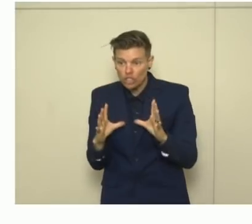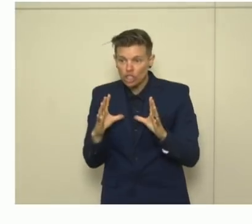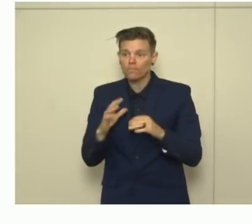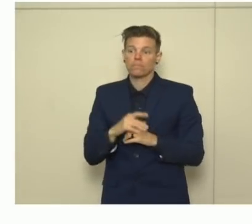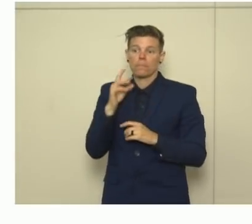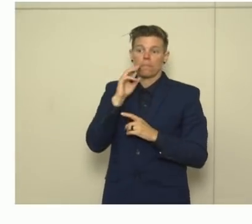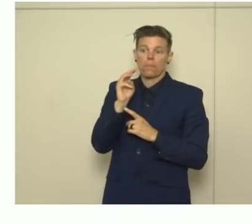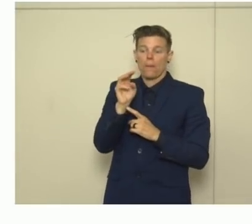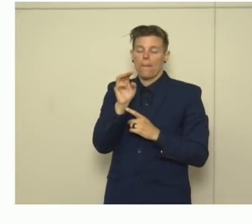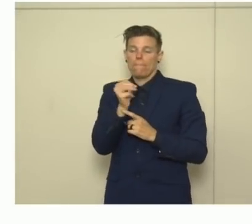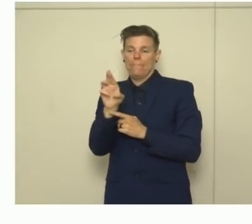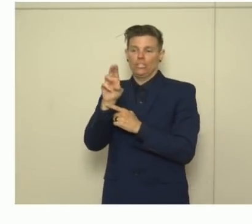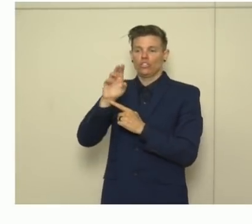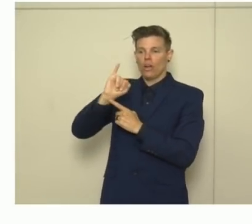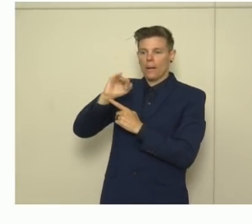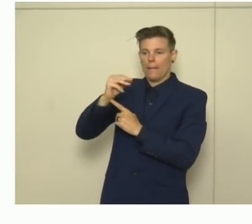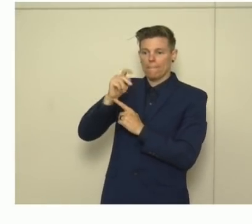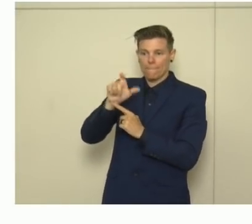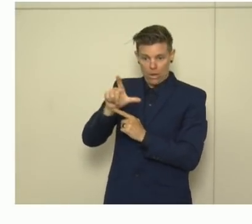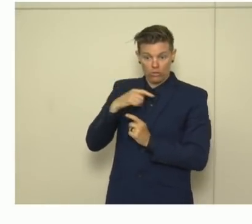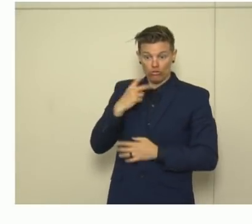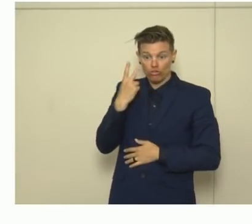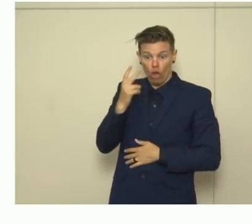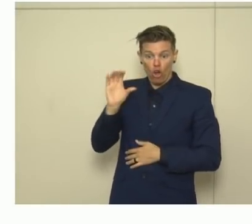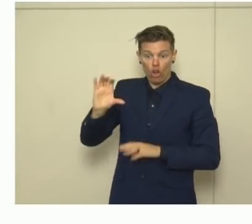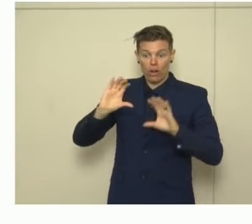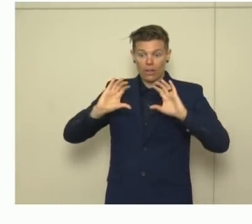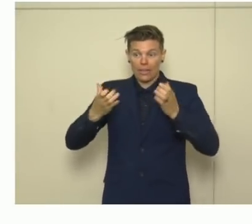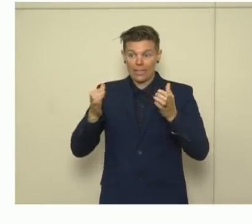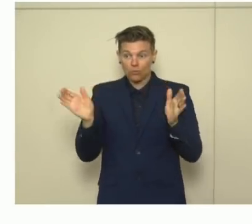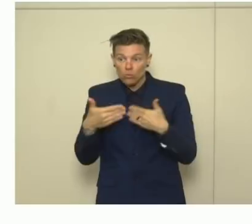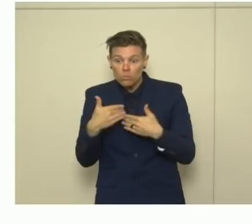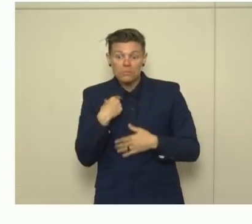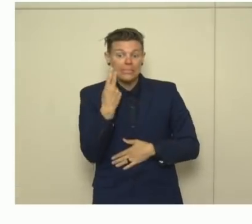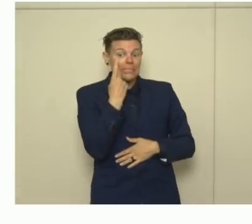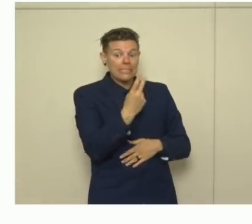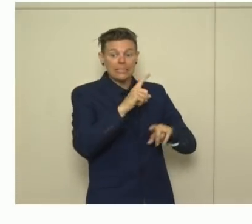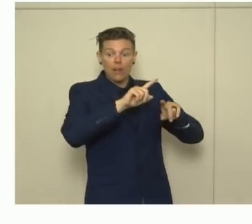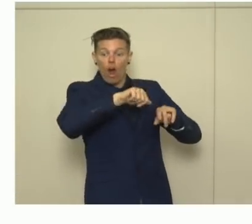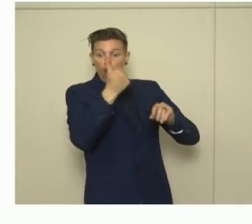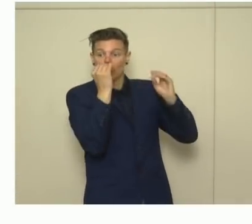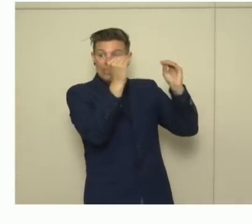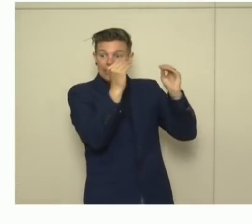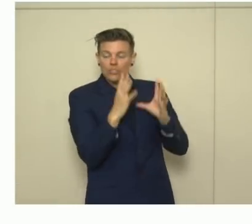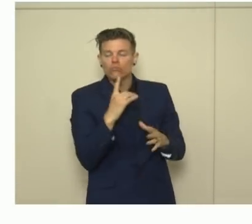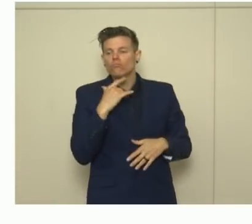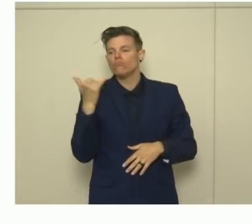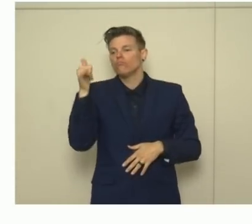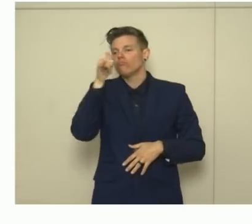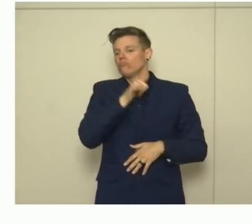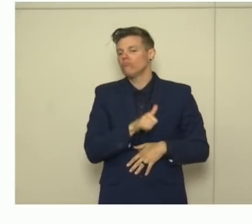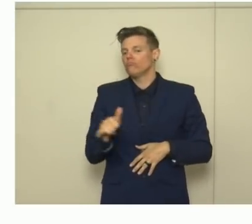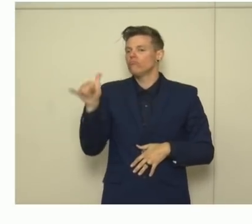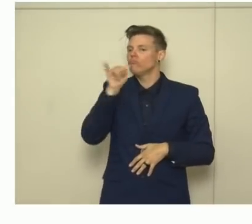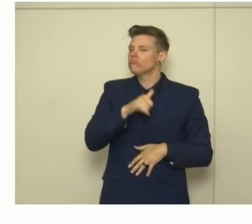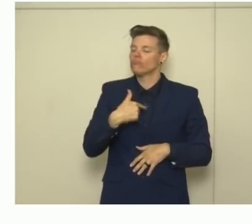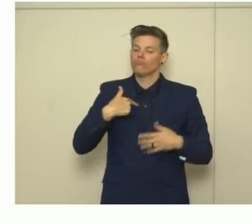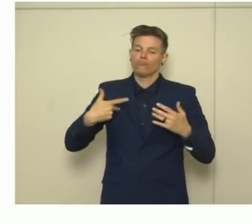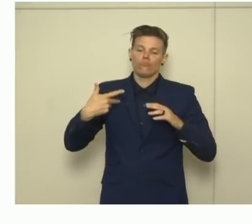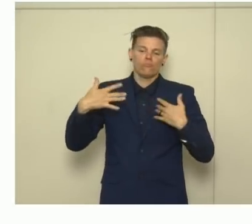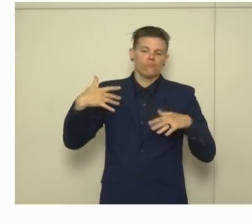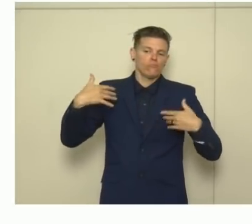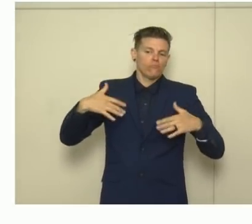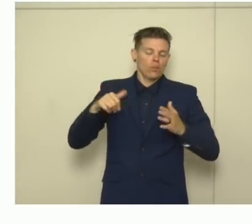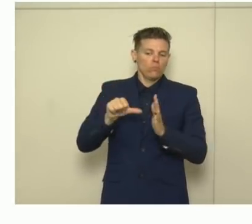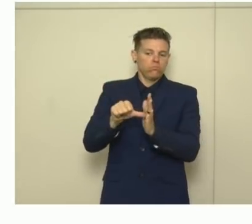minute and talk to your students. I just can't say enough how much energy, effort, thought, planning has gone